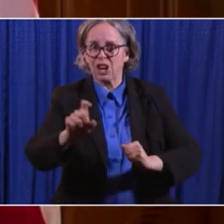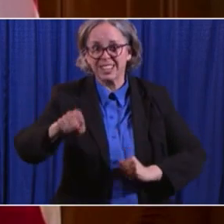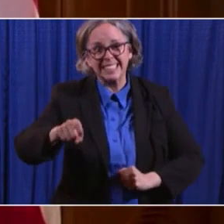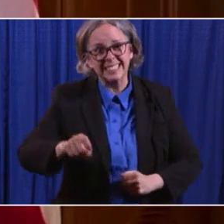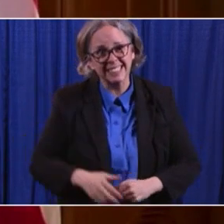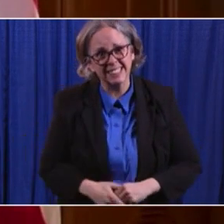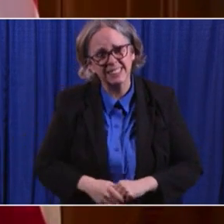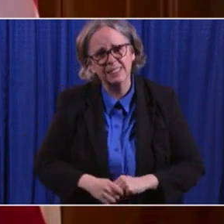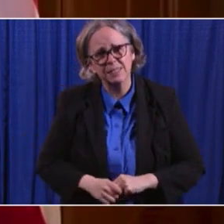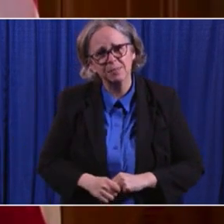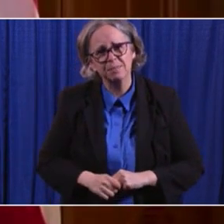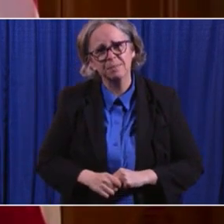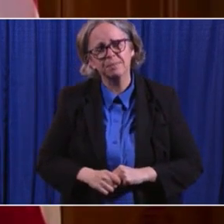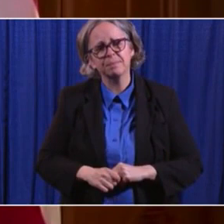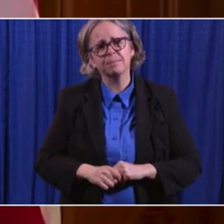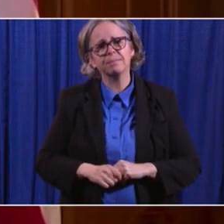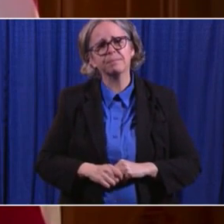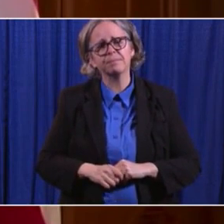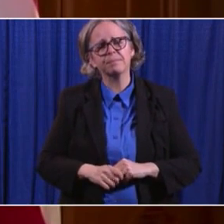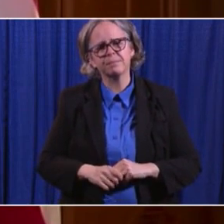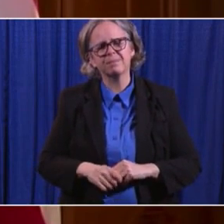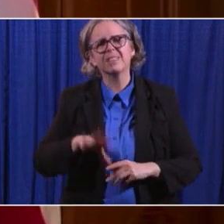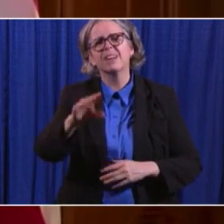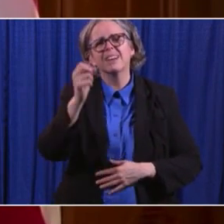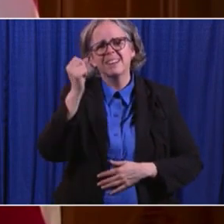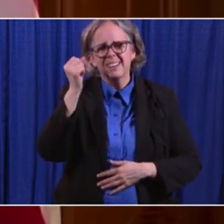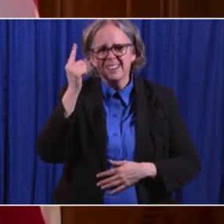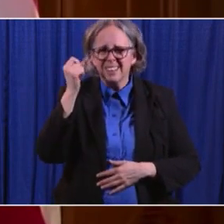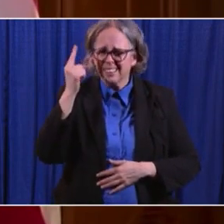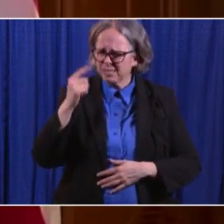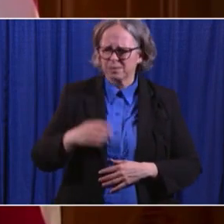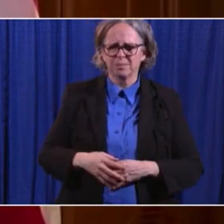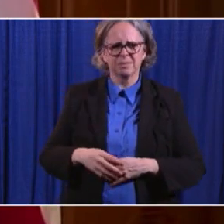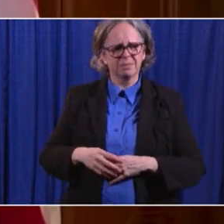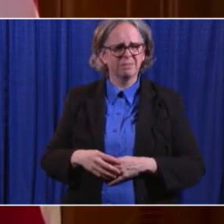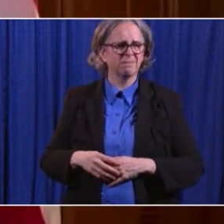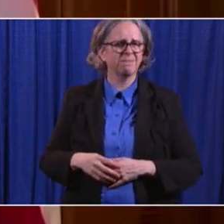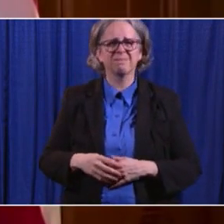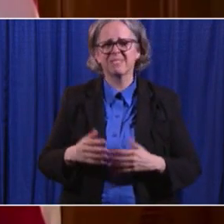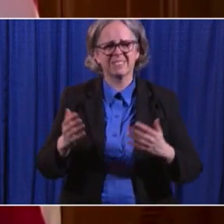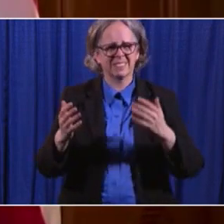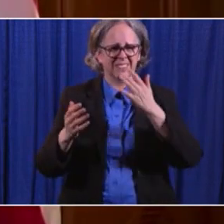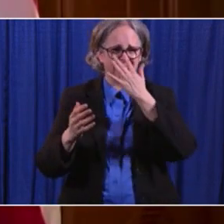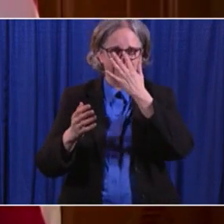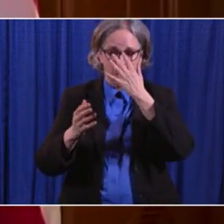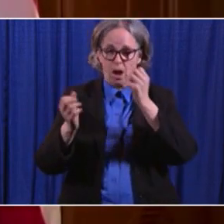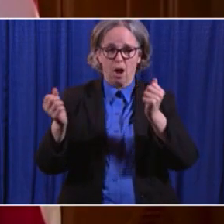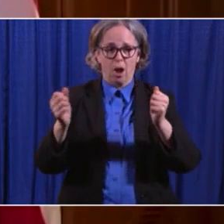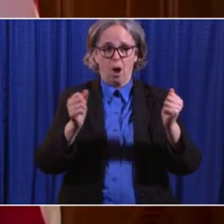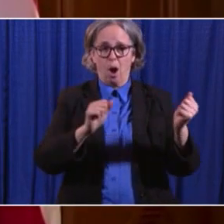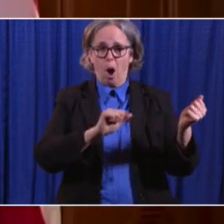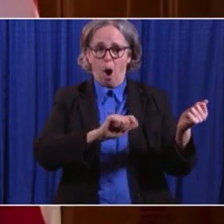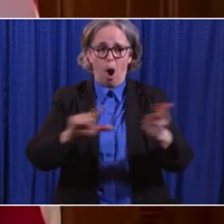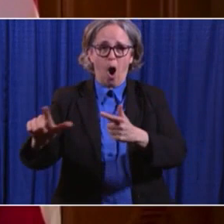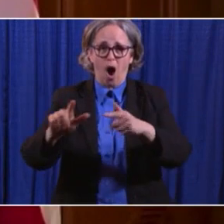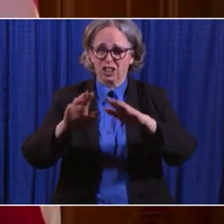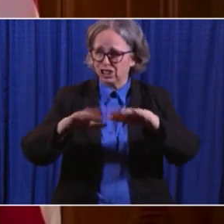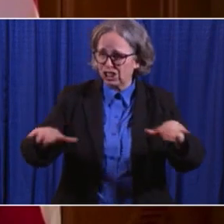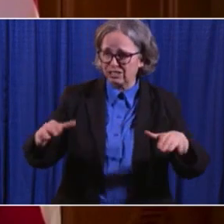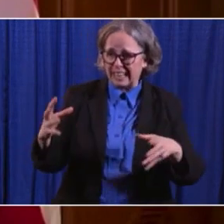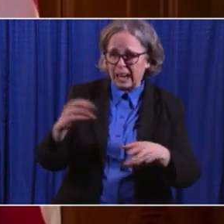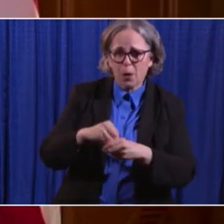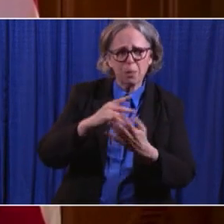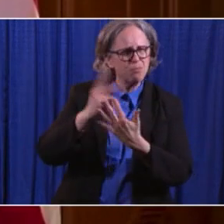We know, though, that there are many other Ohio young people who need